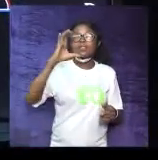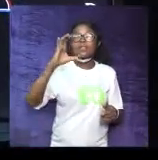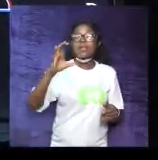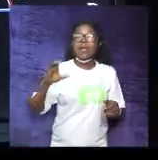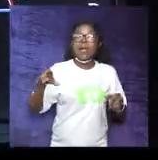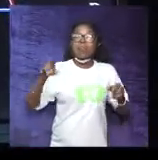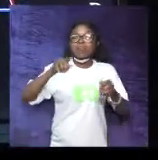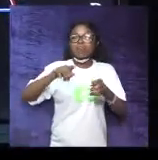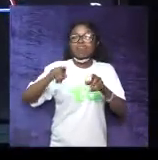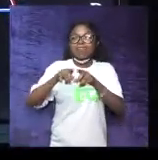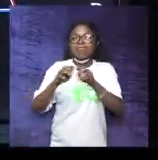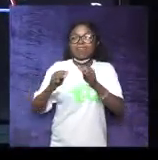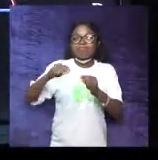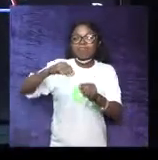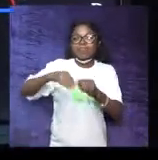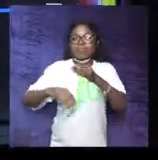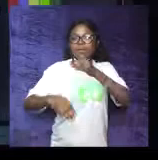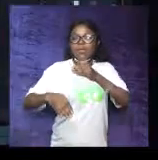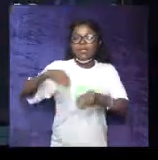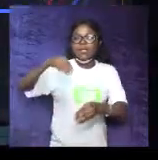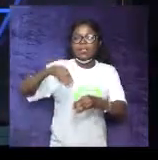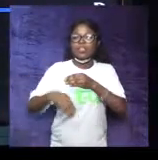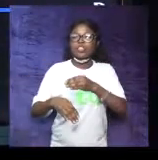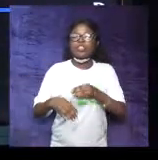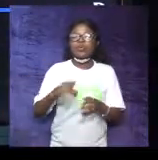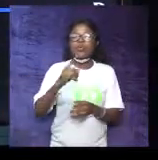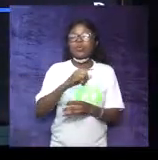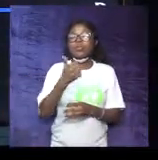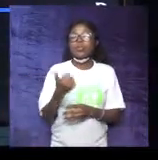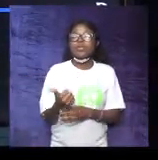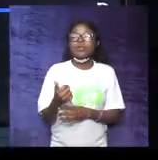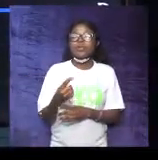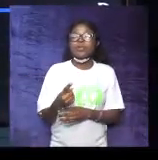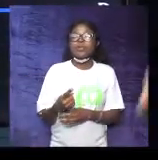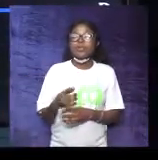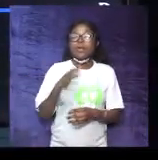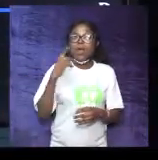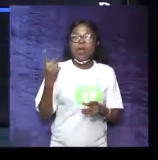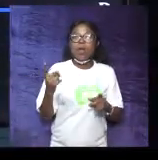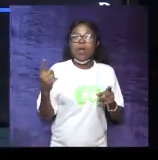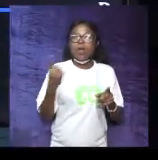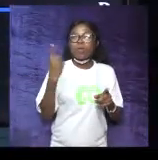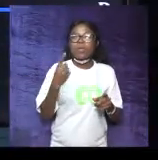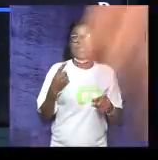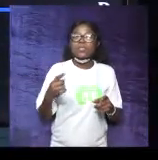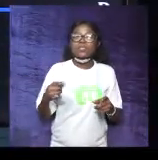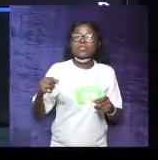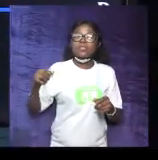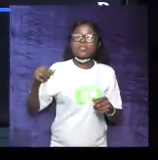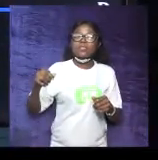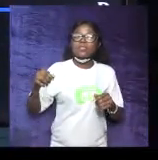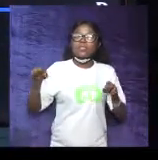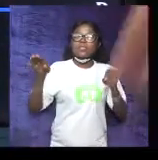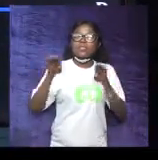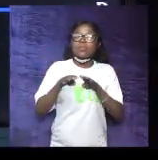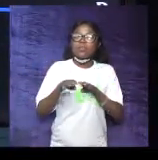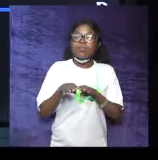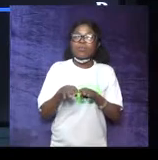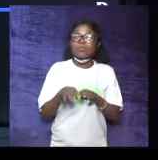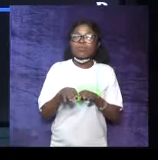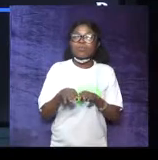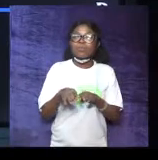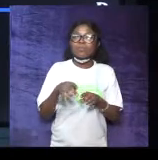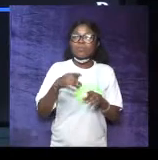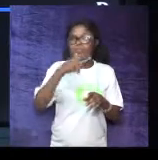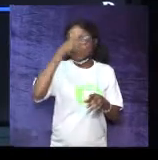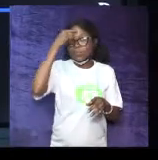alternate angles, and alternate angles are always equal. In this case, J and K are alternate because this